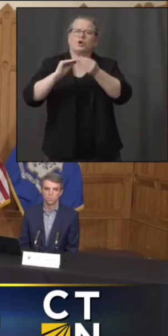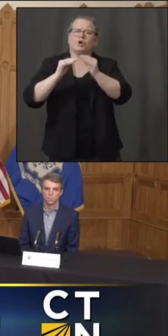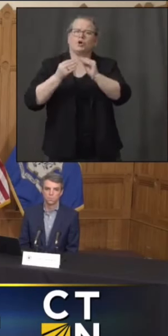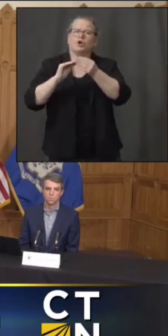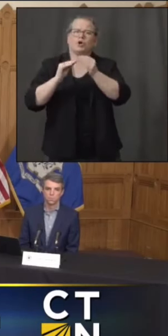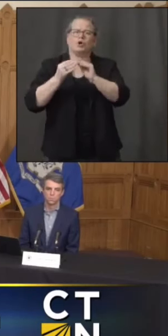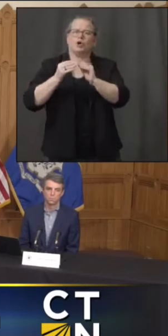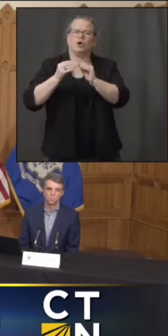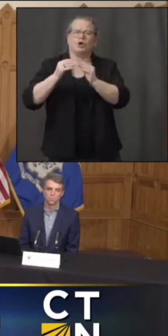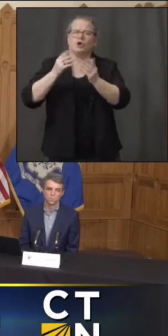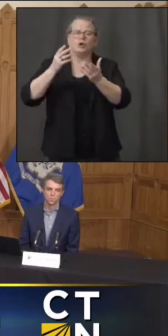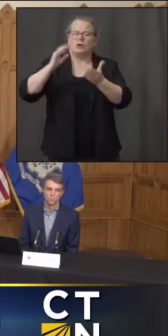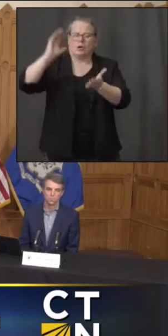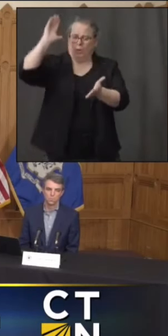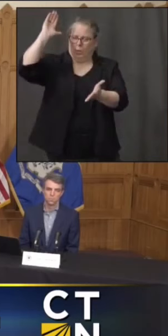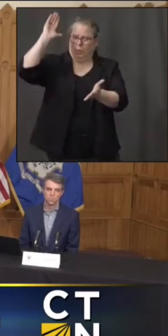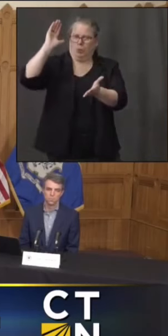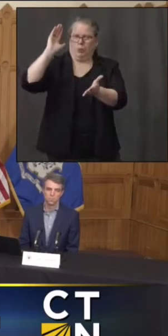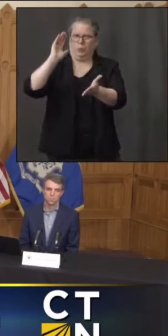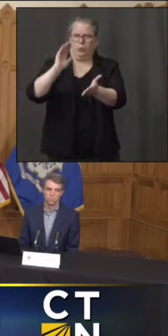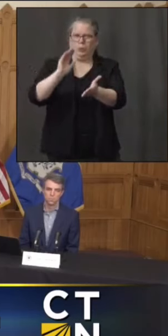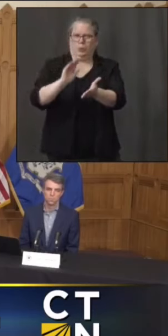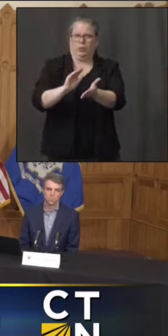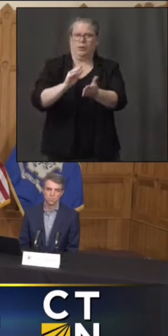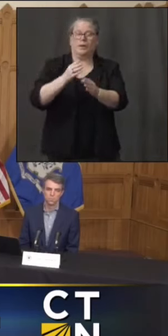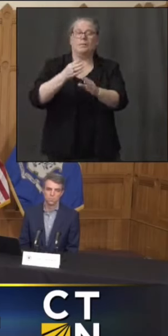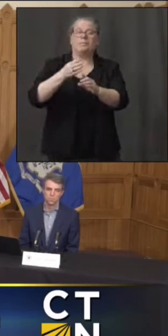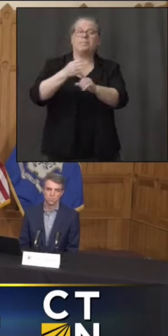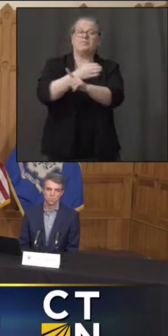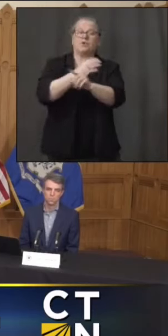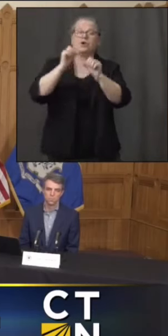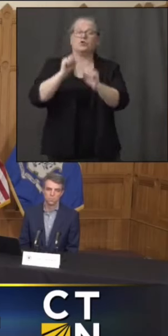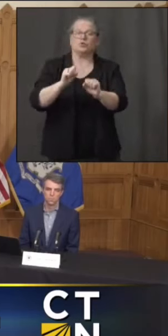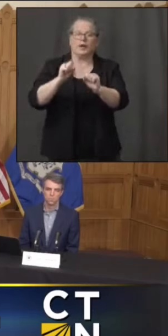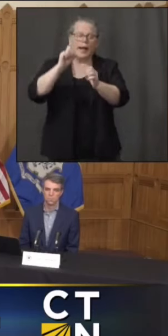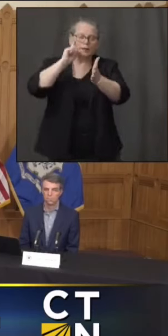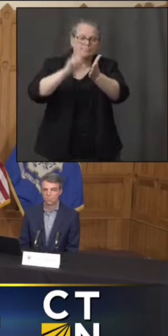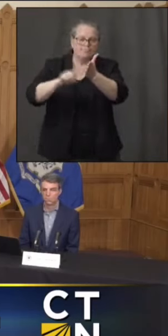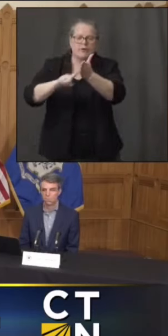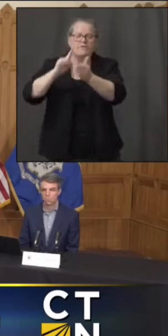contact tracing on every new case?